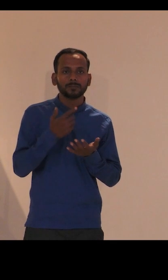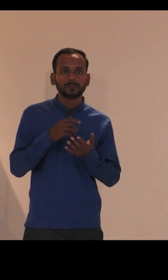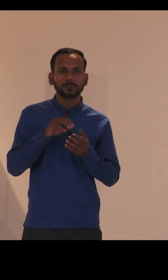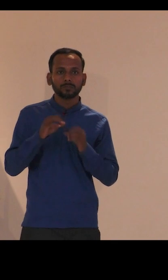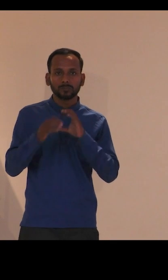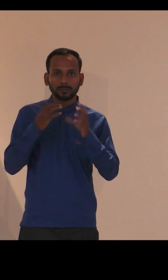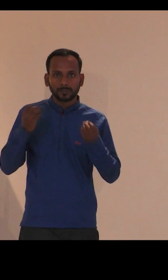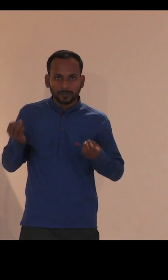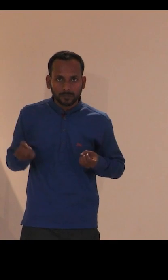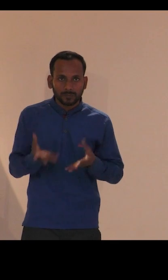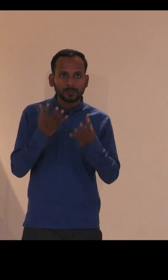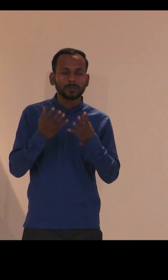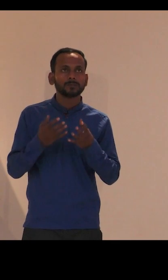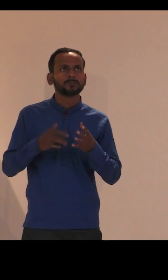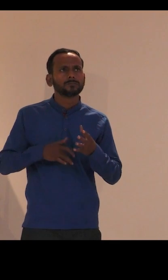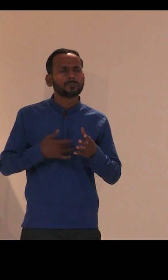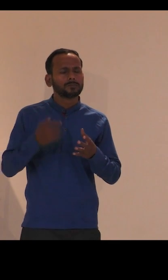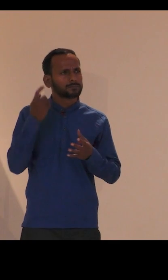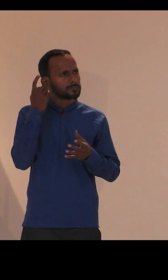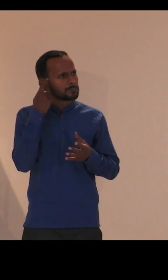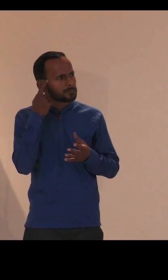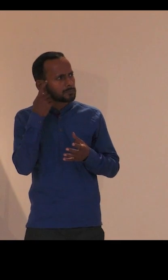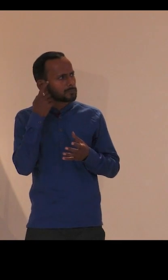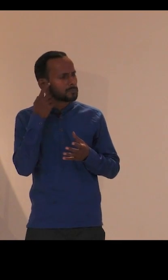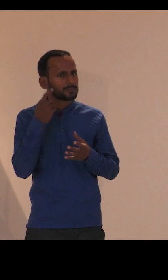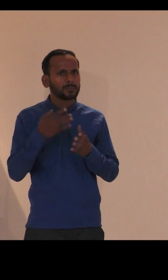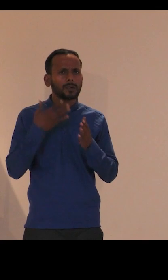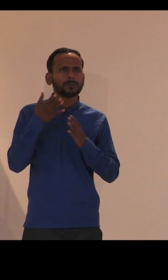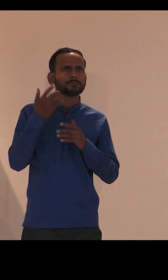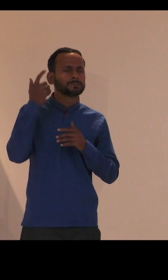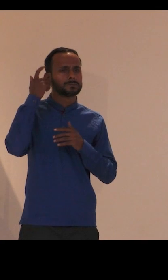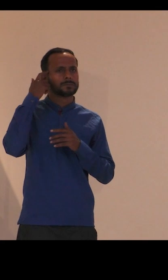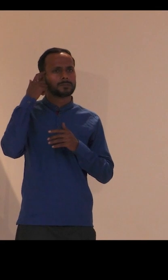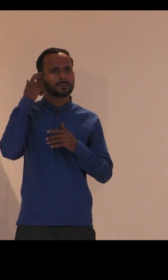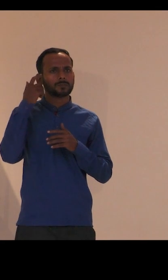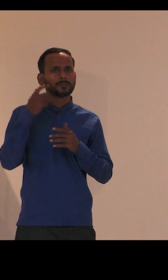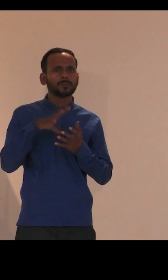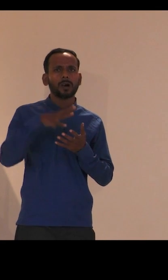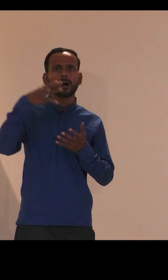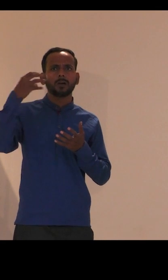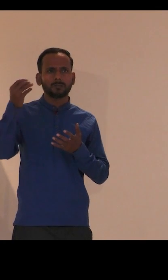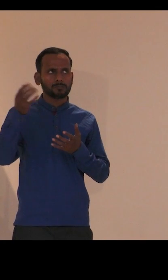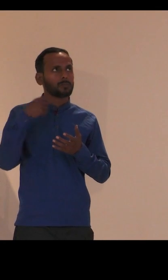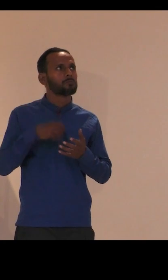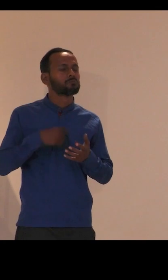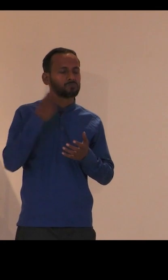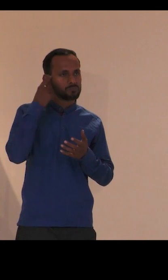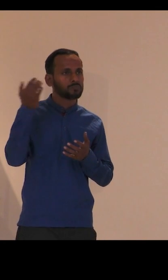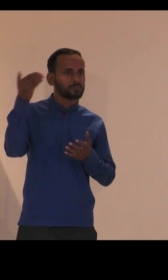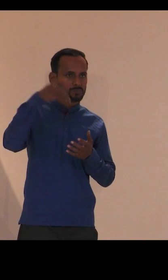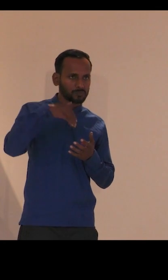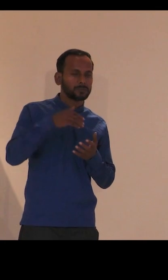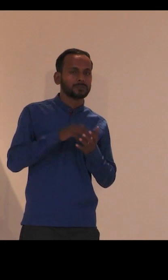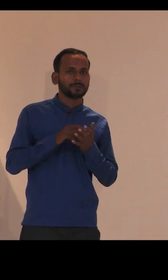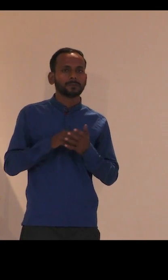a conversation and then realizing that, okay, they are human beings like us, they have families, because if there are students from,